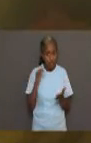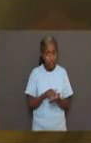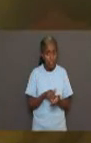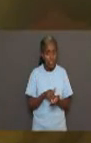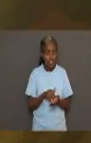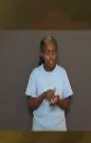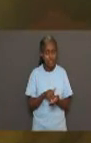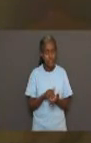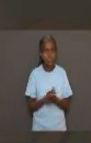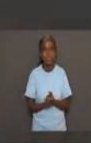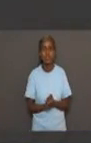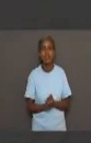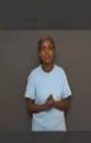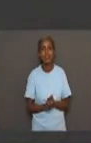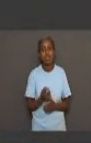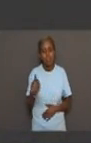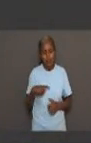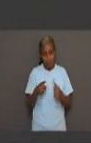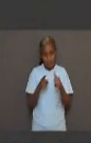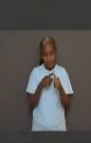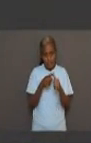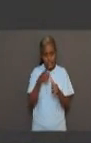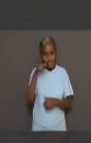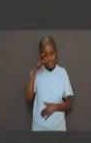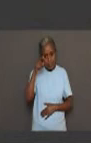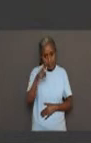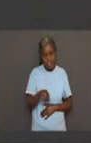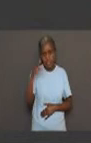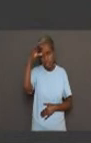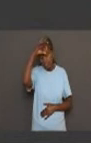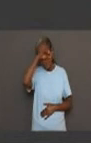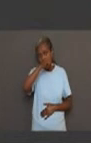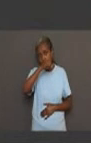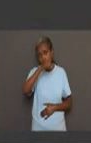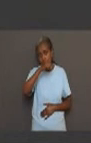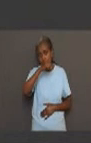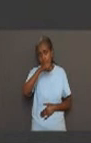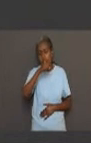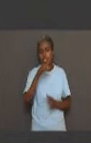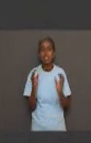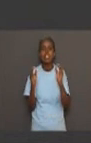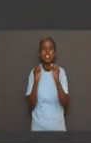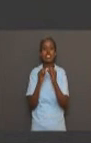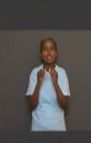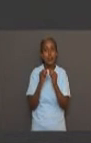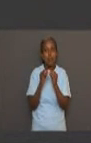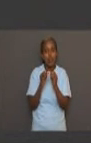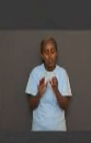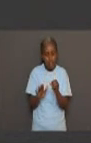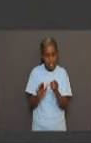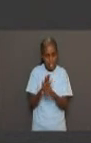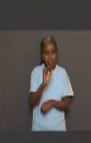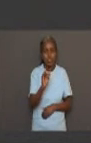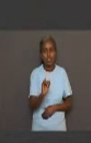Hello again. We first must assume that the sum